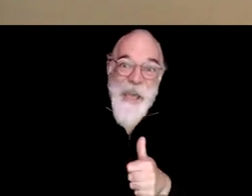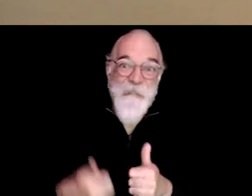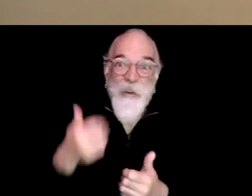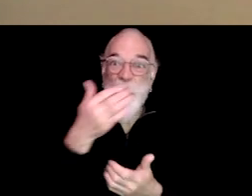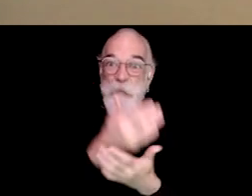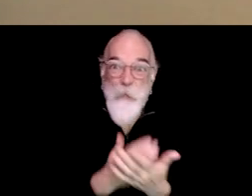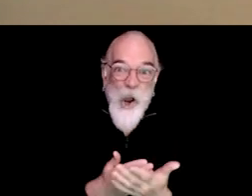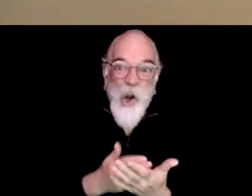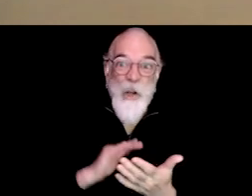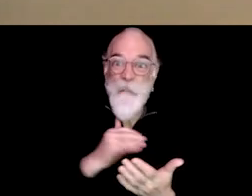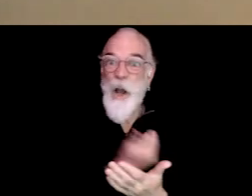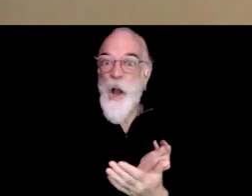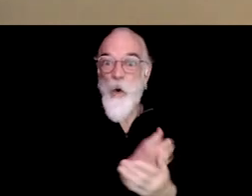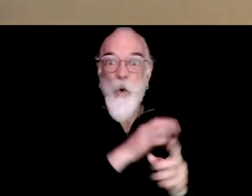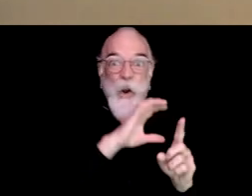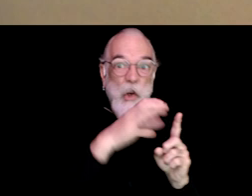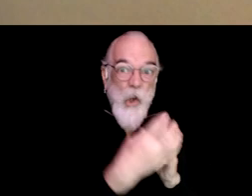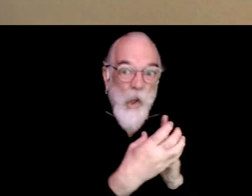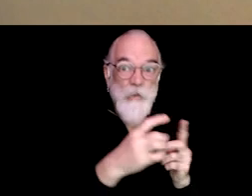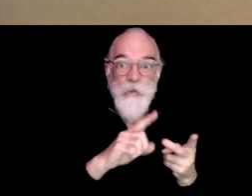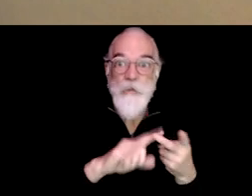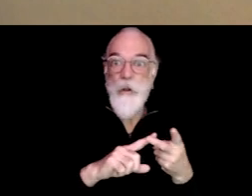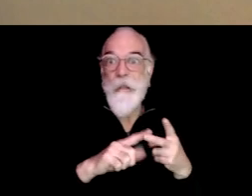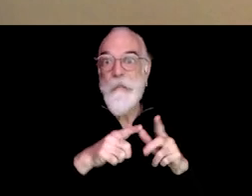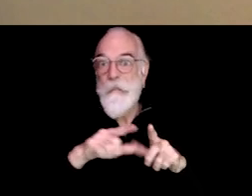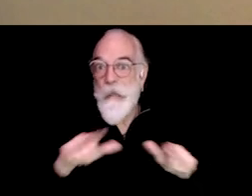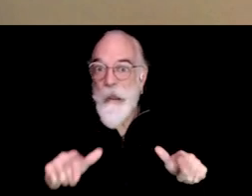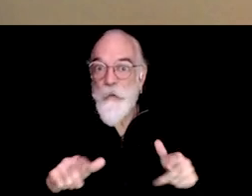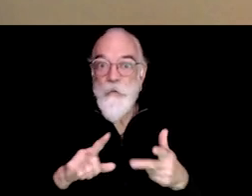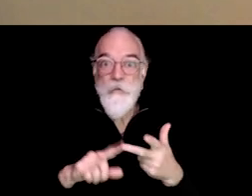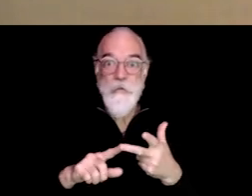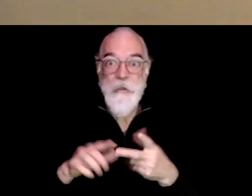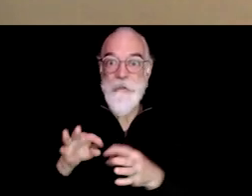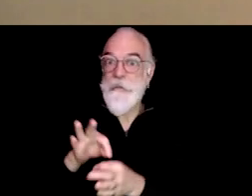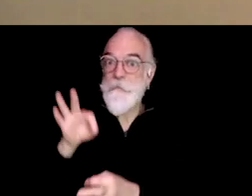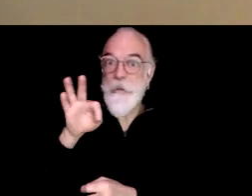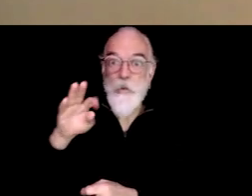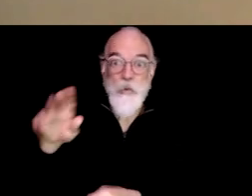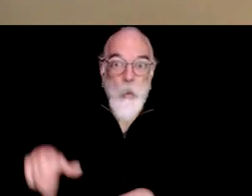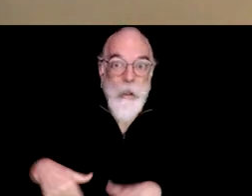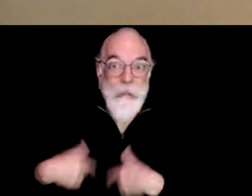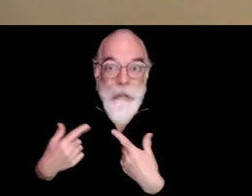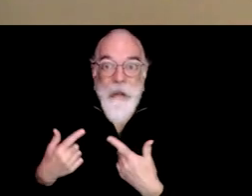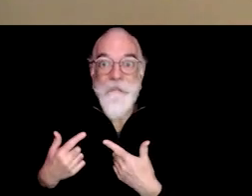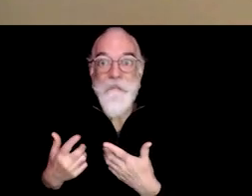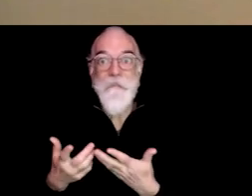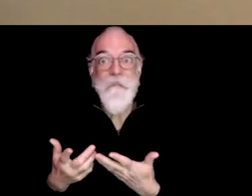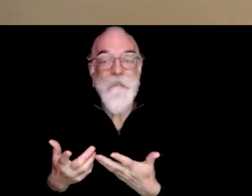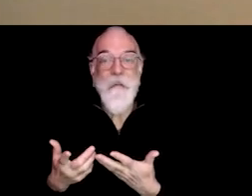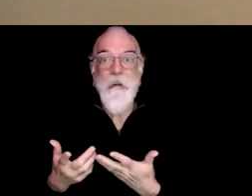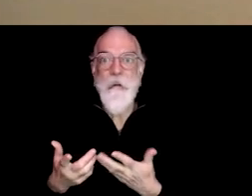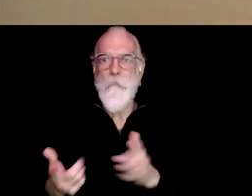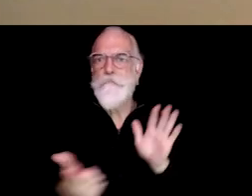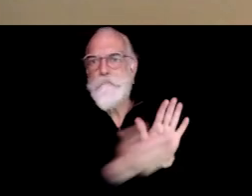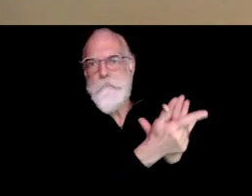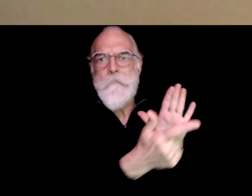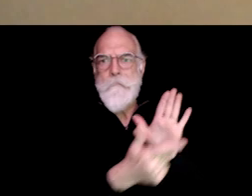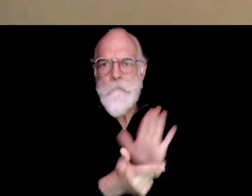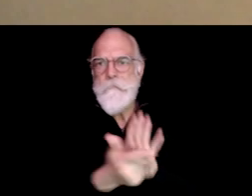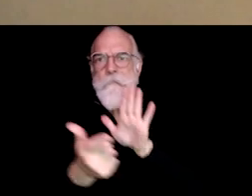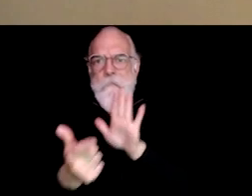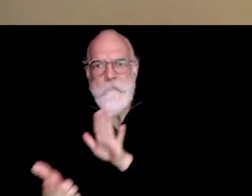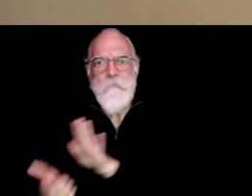every part of our culture, every part of our language, every part of our spiritual lives